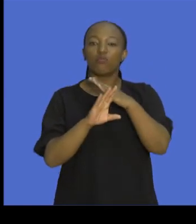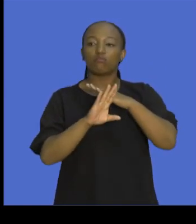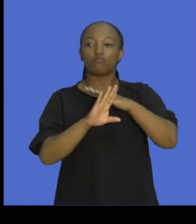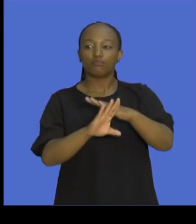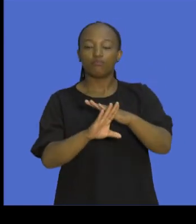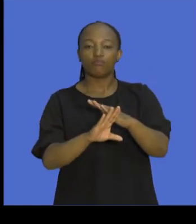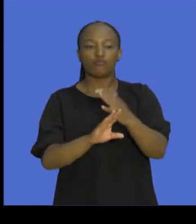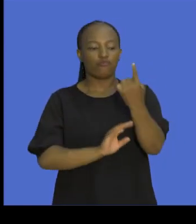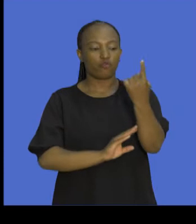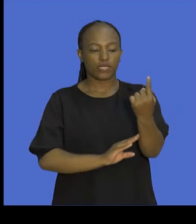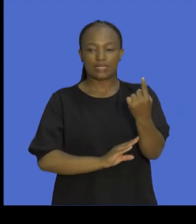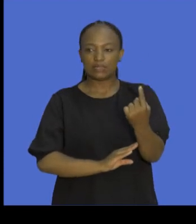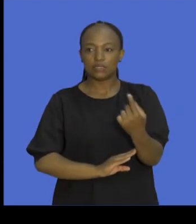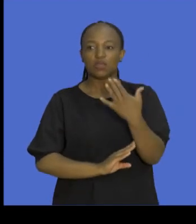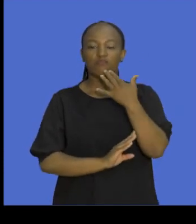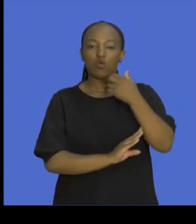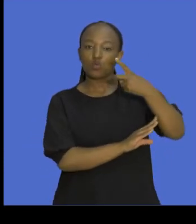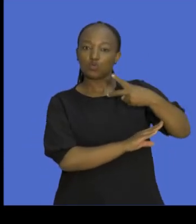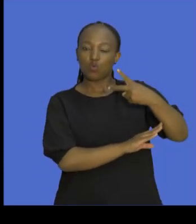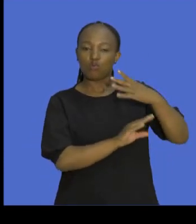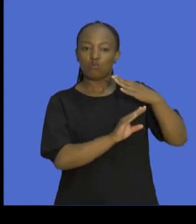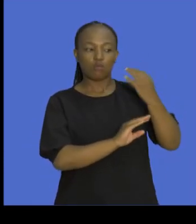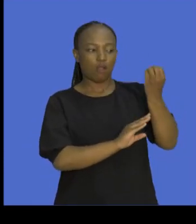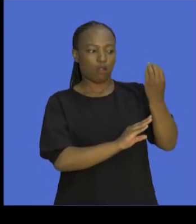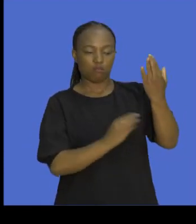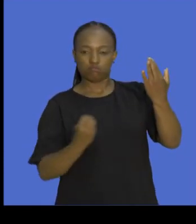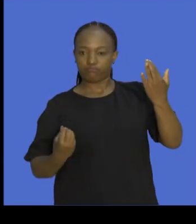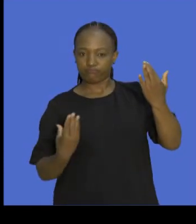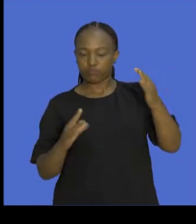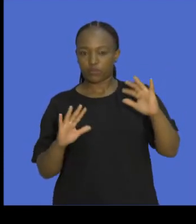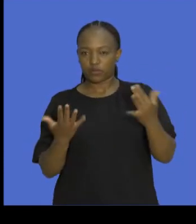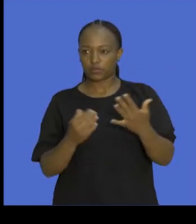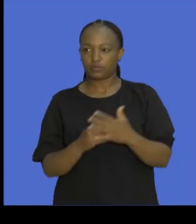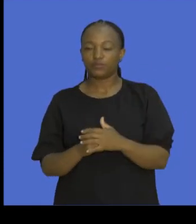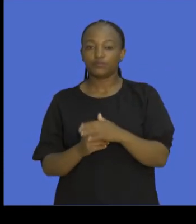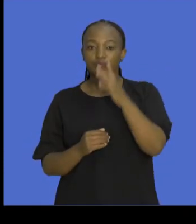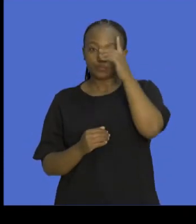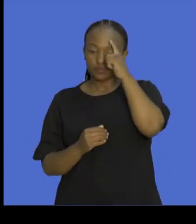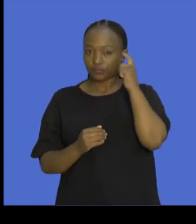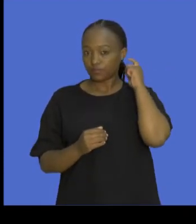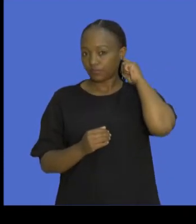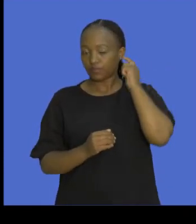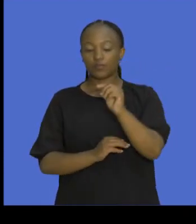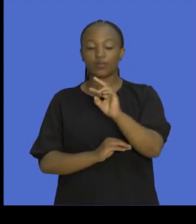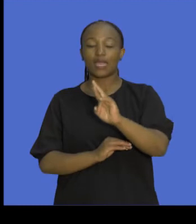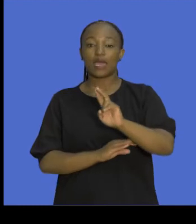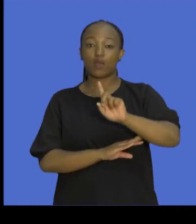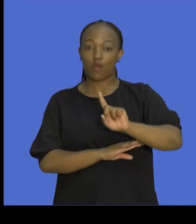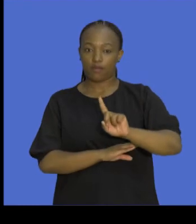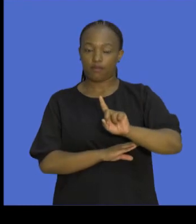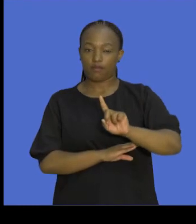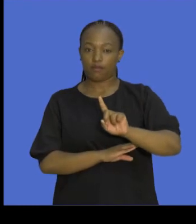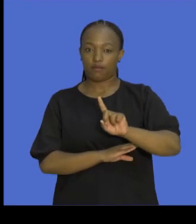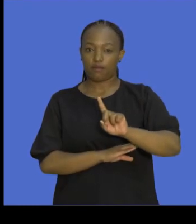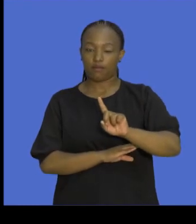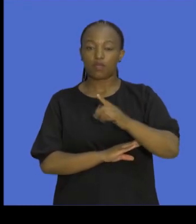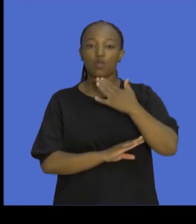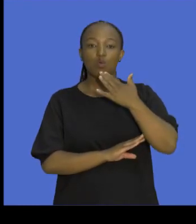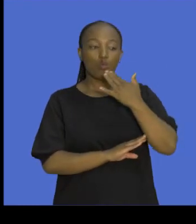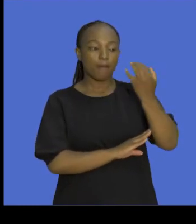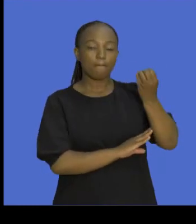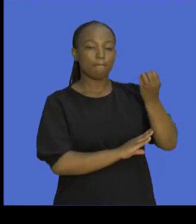of each of the 2 resistors. Take note, R1, okay, R1 is light bulb 1 with